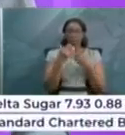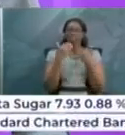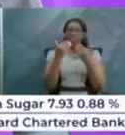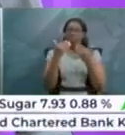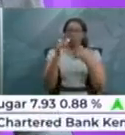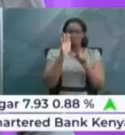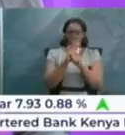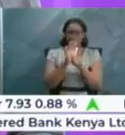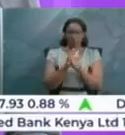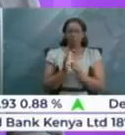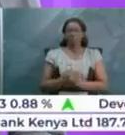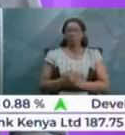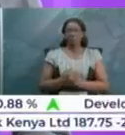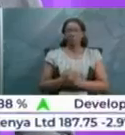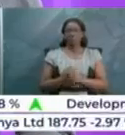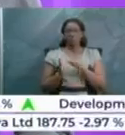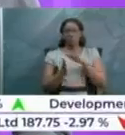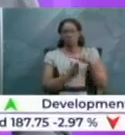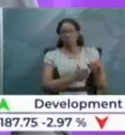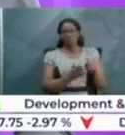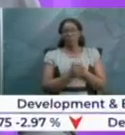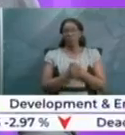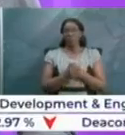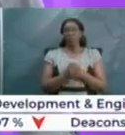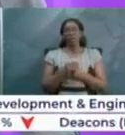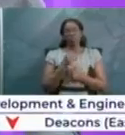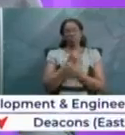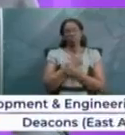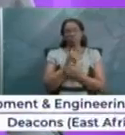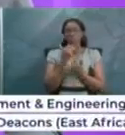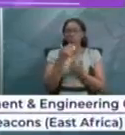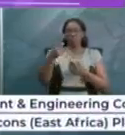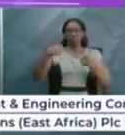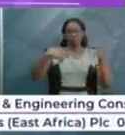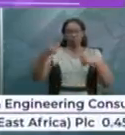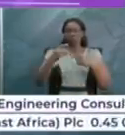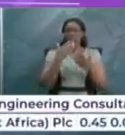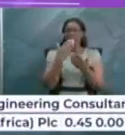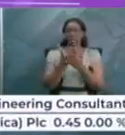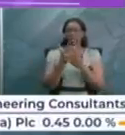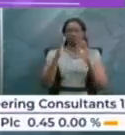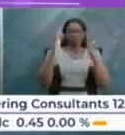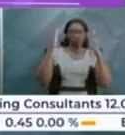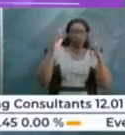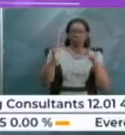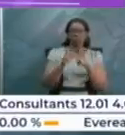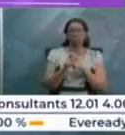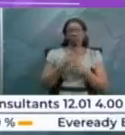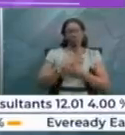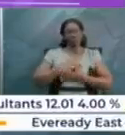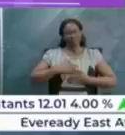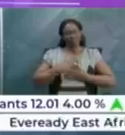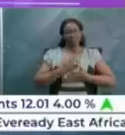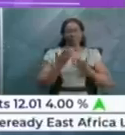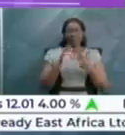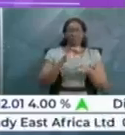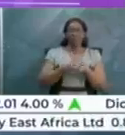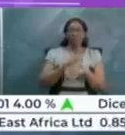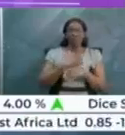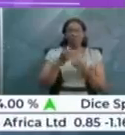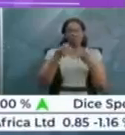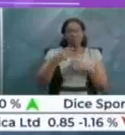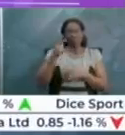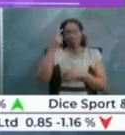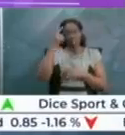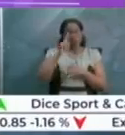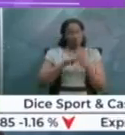much. Wonderful. We like hearing such messages from you guys, just to know that you appreciate the products you're getting, and let us know what your thoughts are.